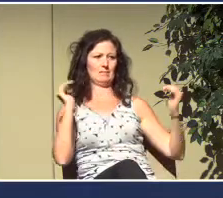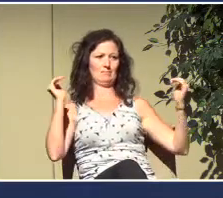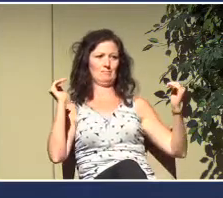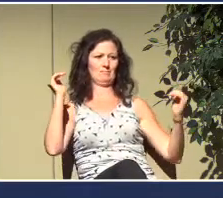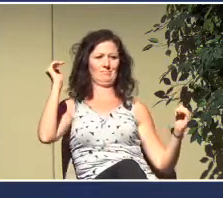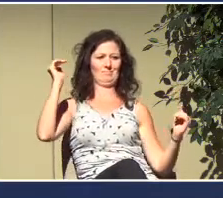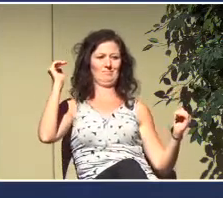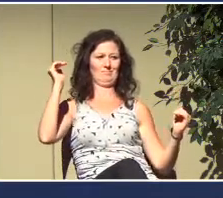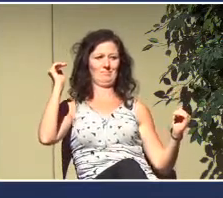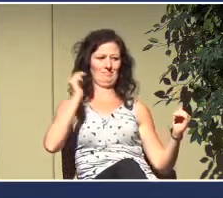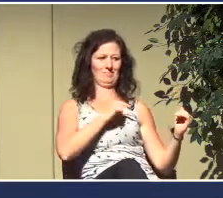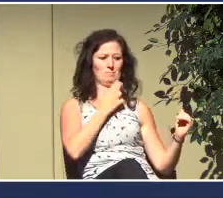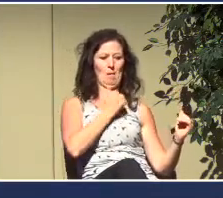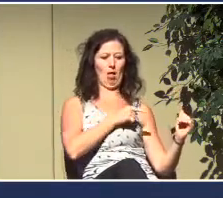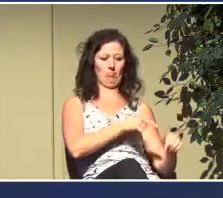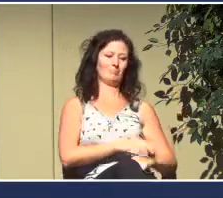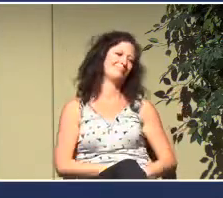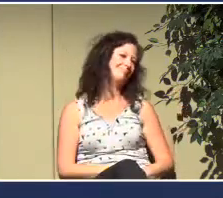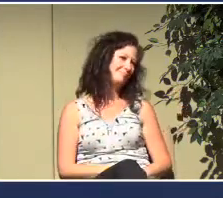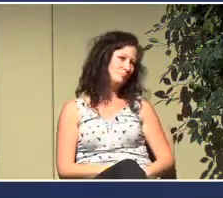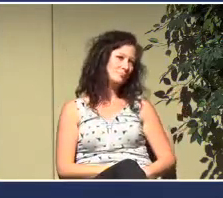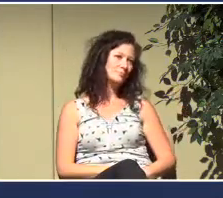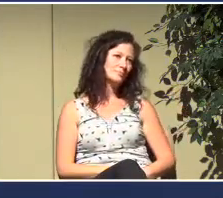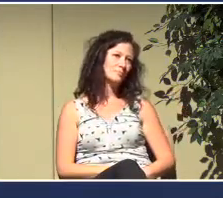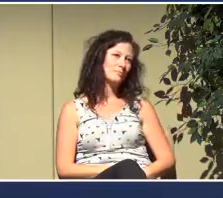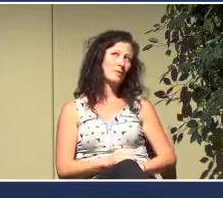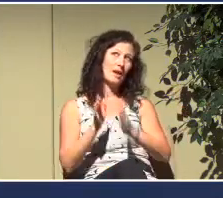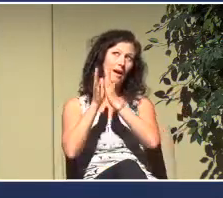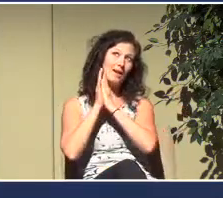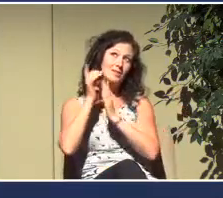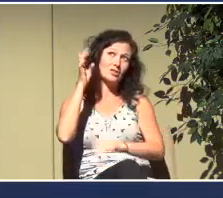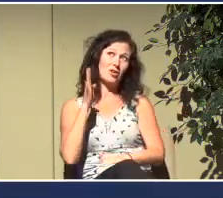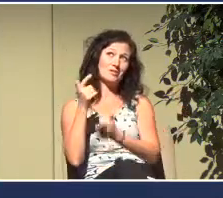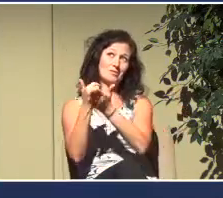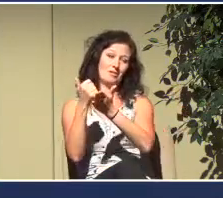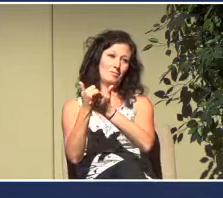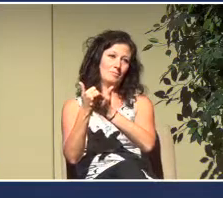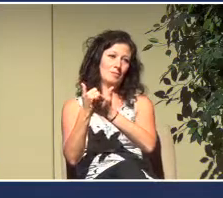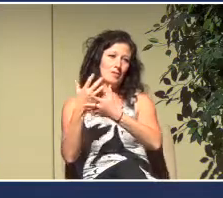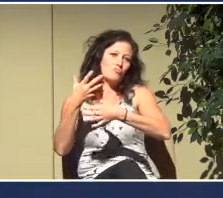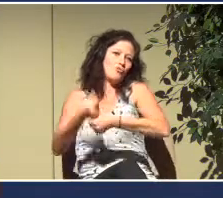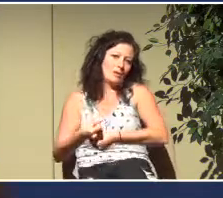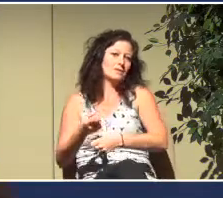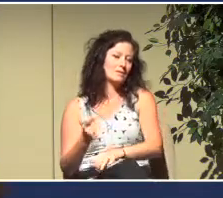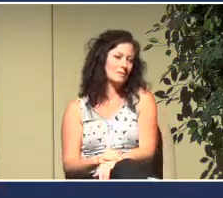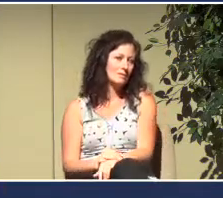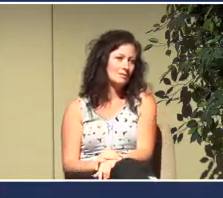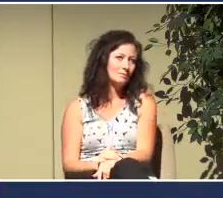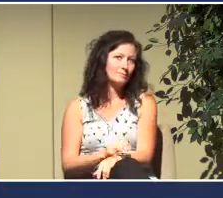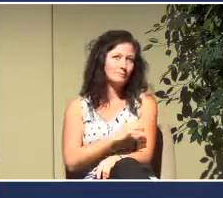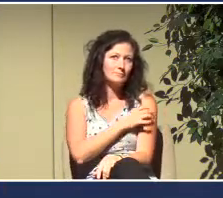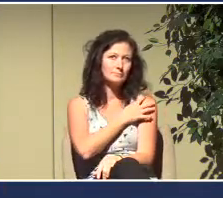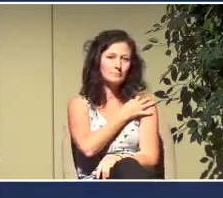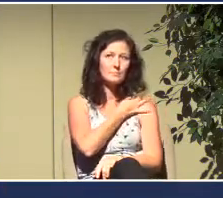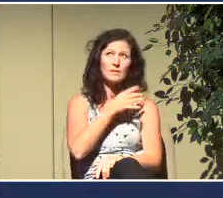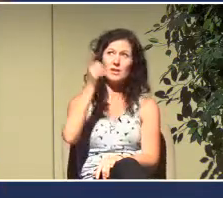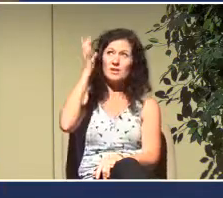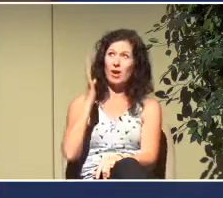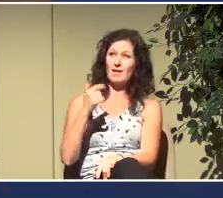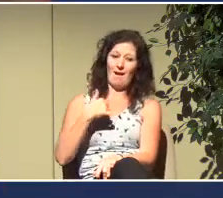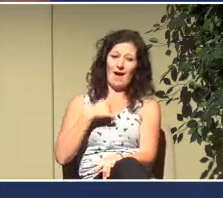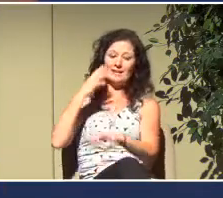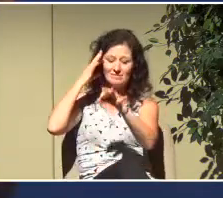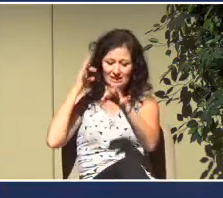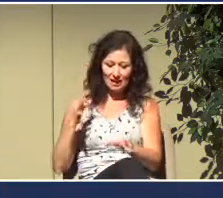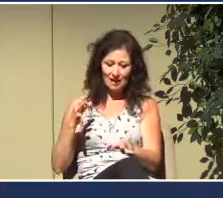That would work, right? And then you ask God for help in the struggle and trust him. God, I choose to